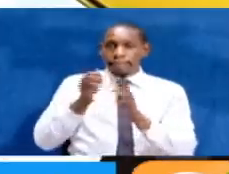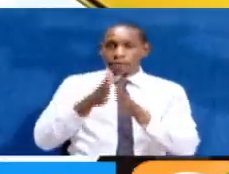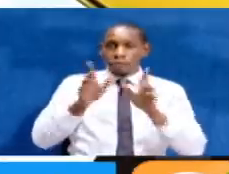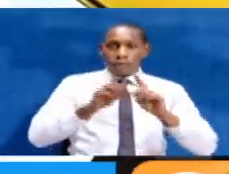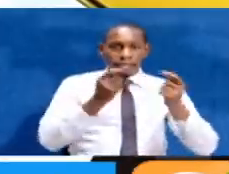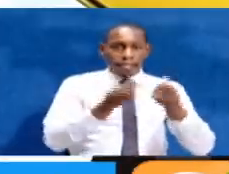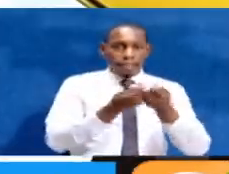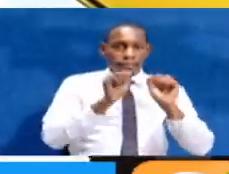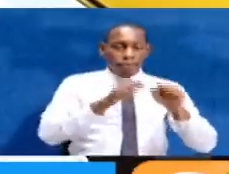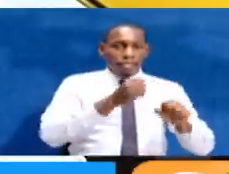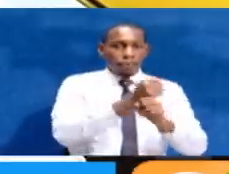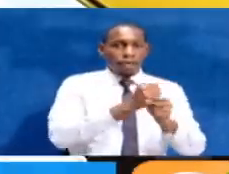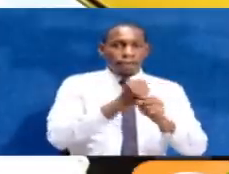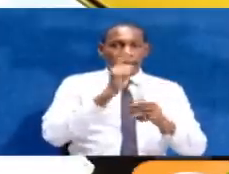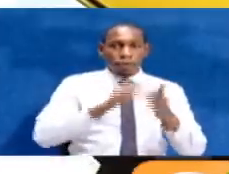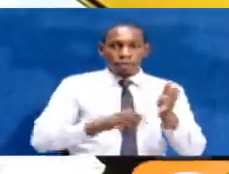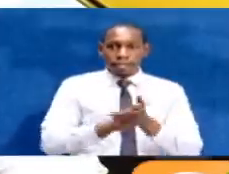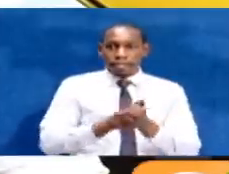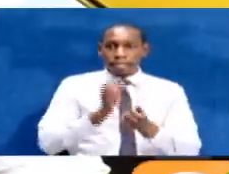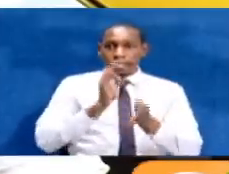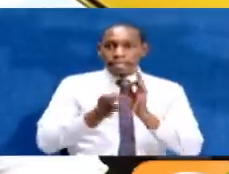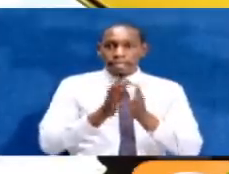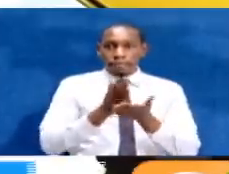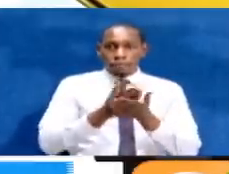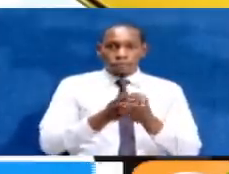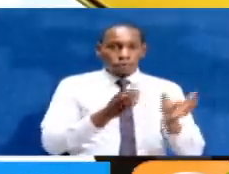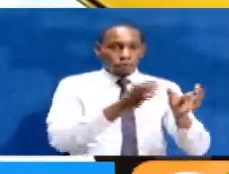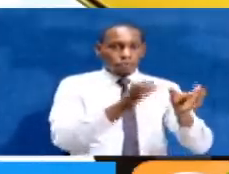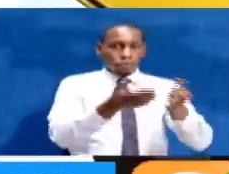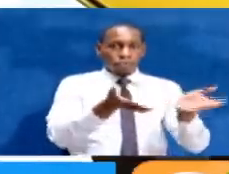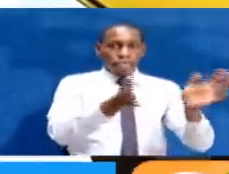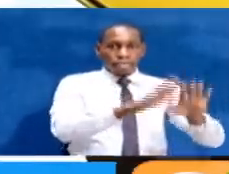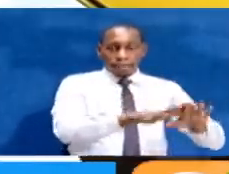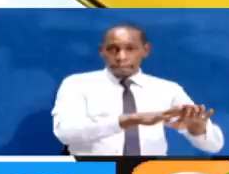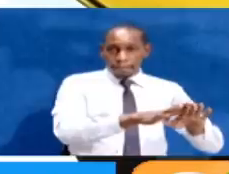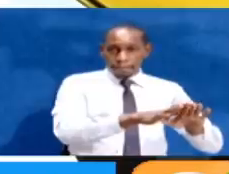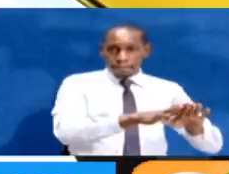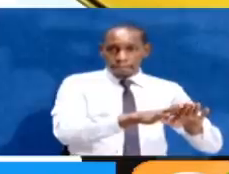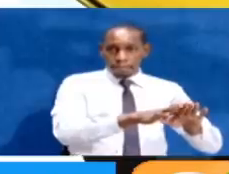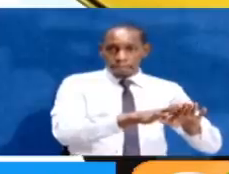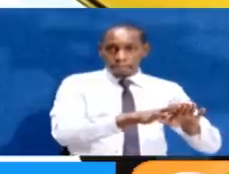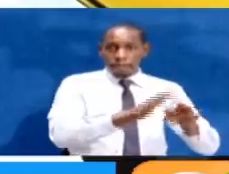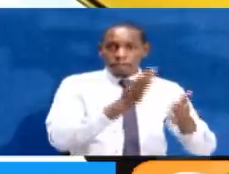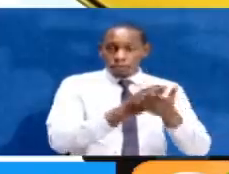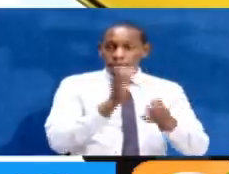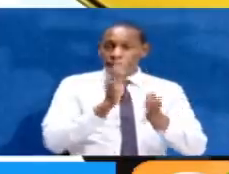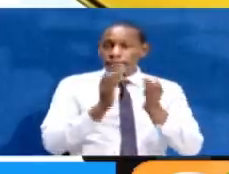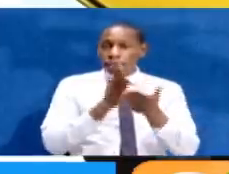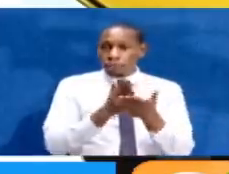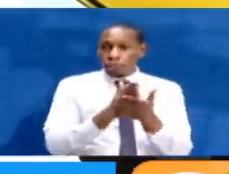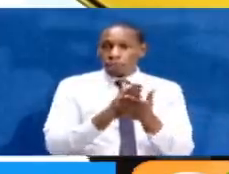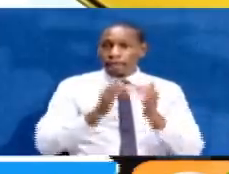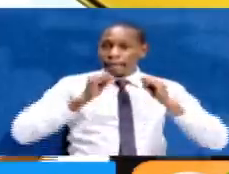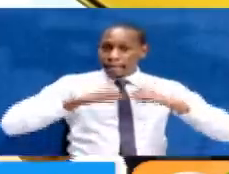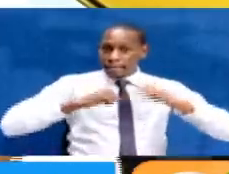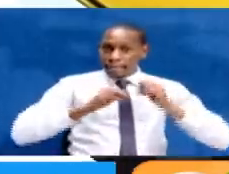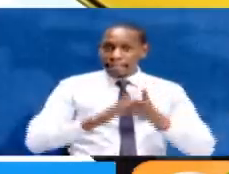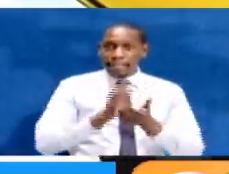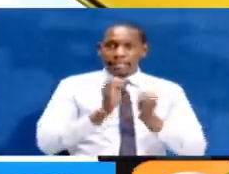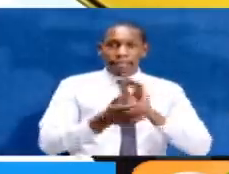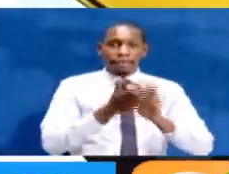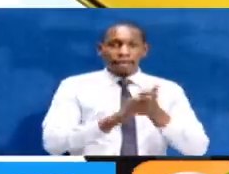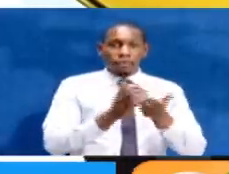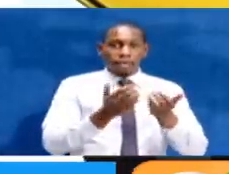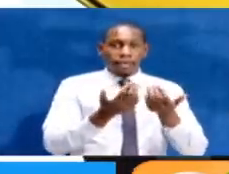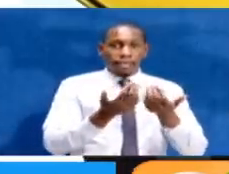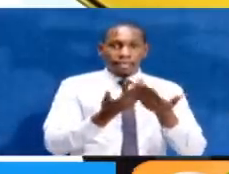team would make is if they fold up their parties. Take the honest, if you really agree, if there's nothing